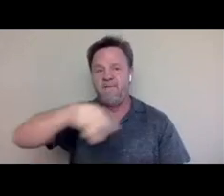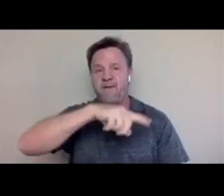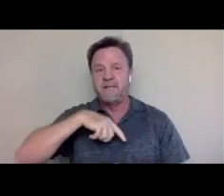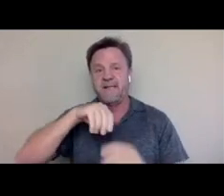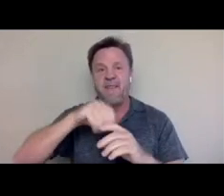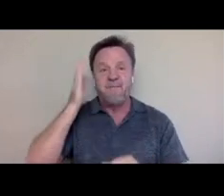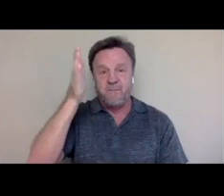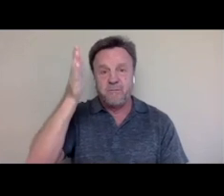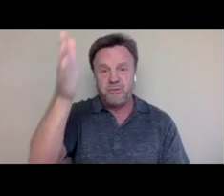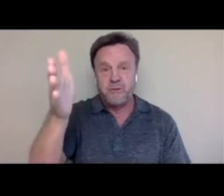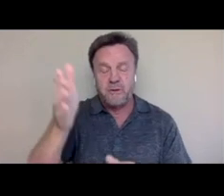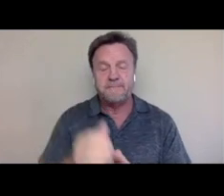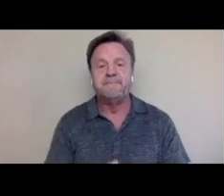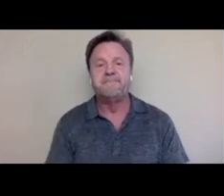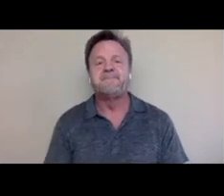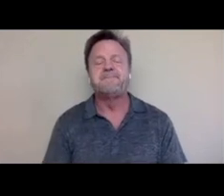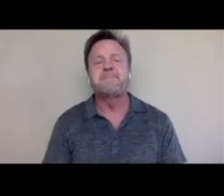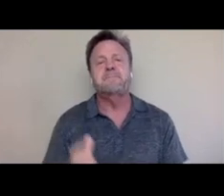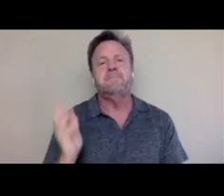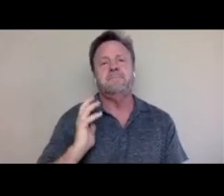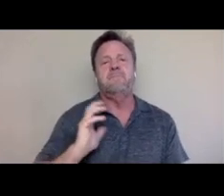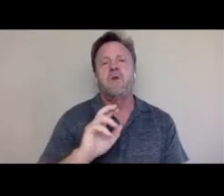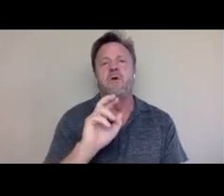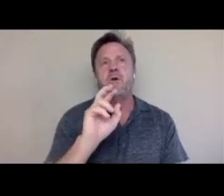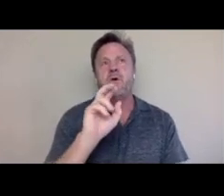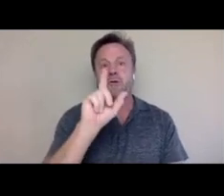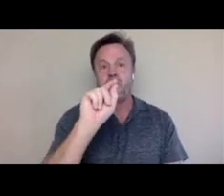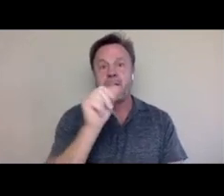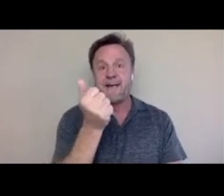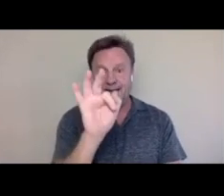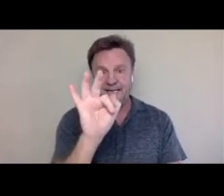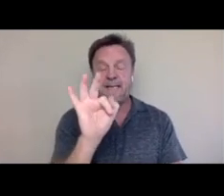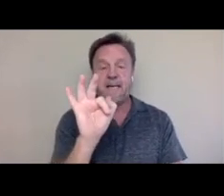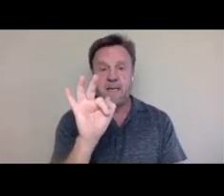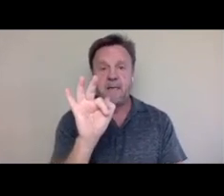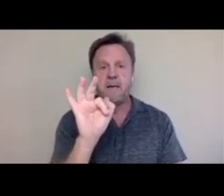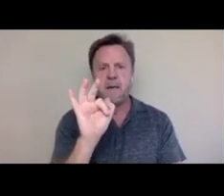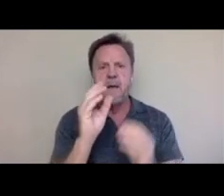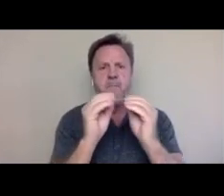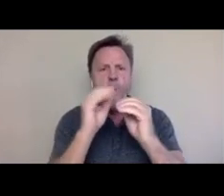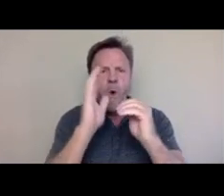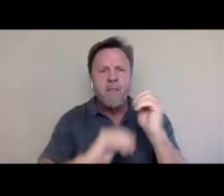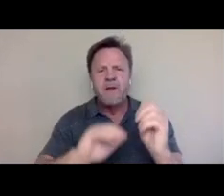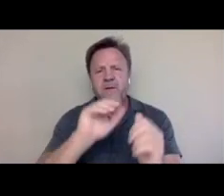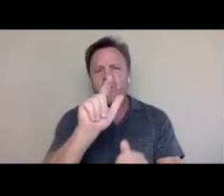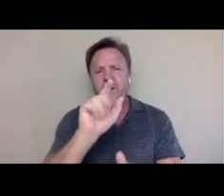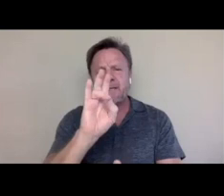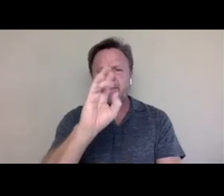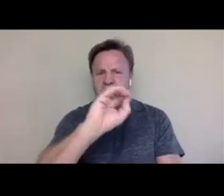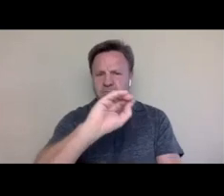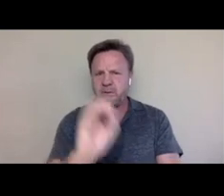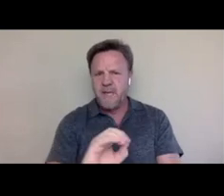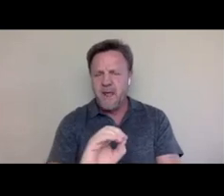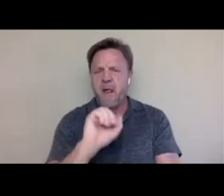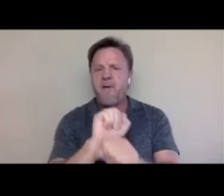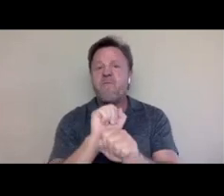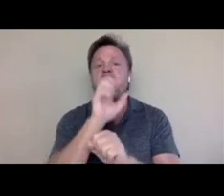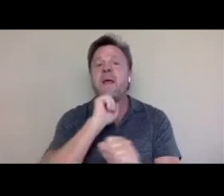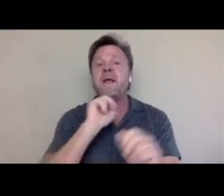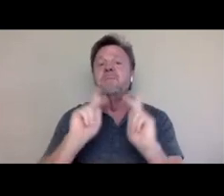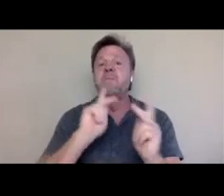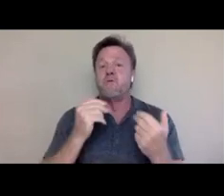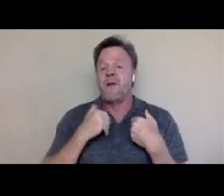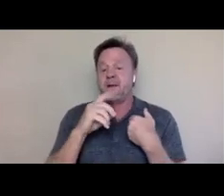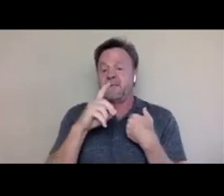future. In 2019, more than 27% of working age people with disabilities